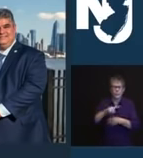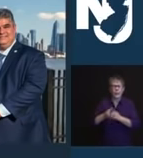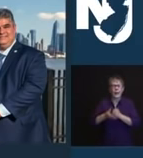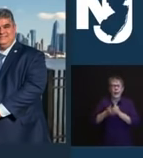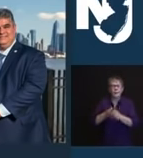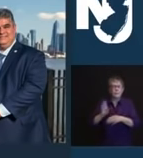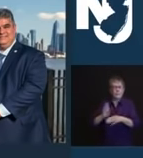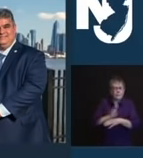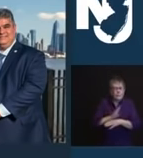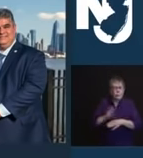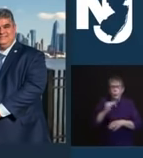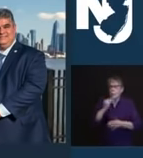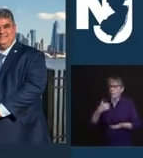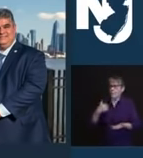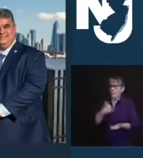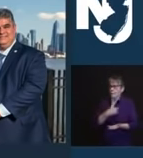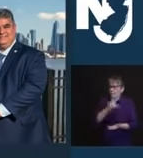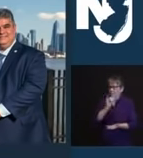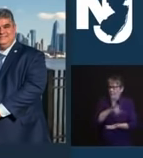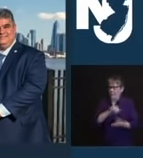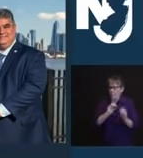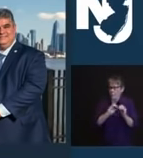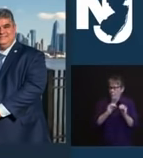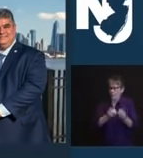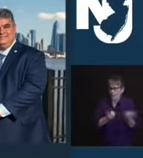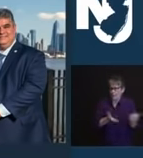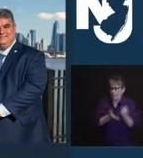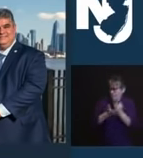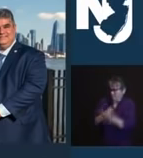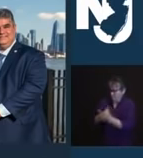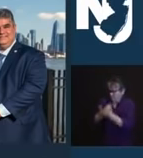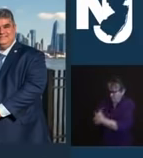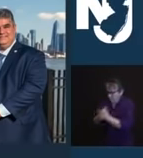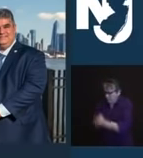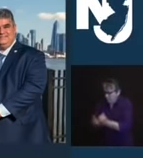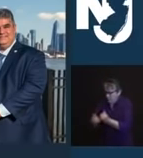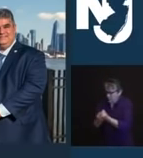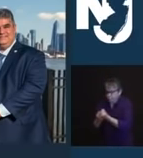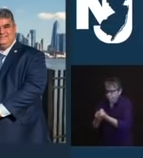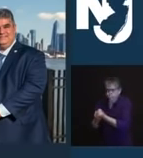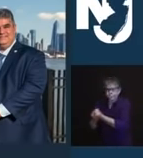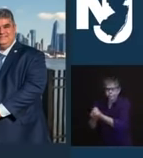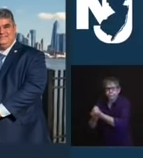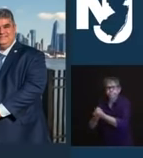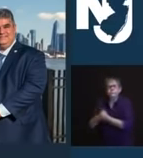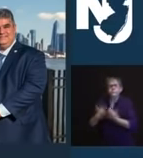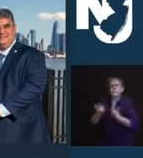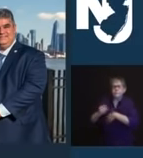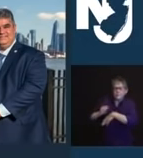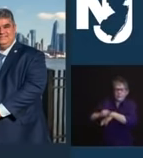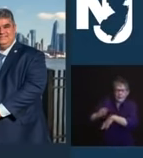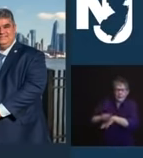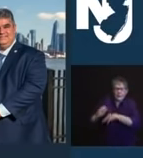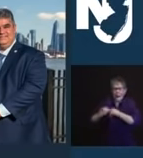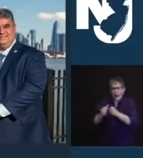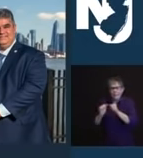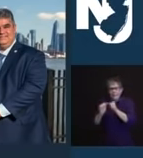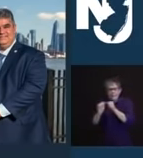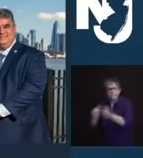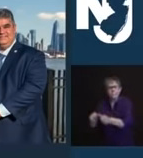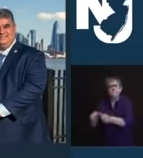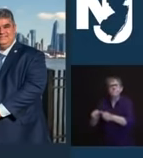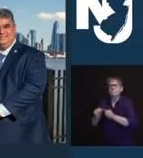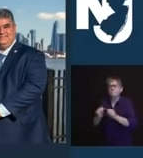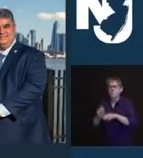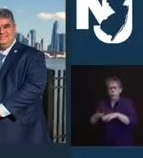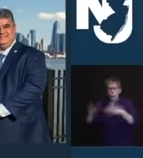the assistance that they needed and to offer counseling and other programs for their members. I spoke to Carlos